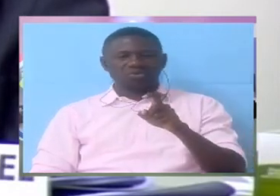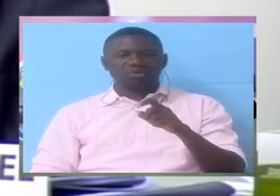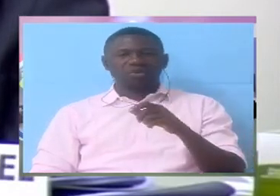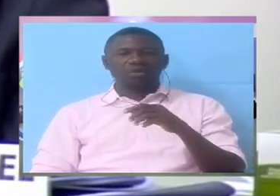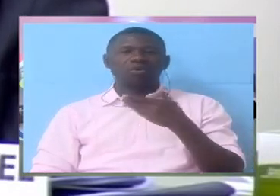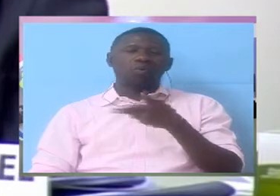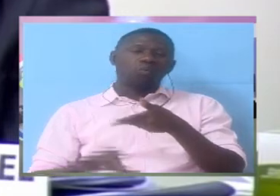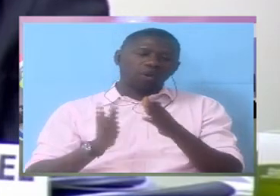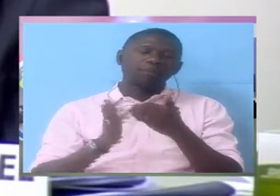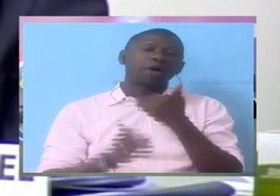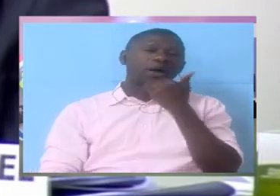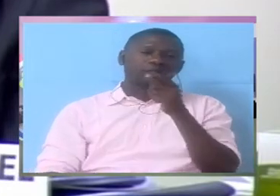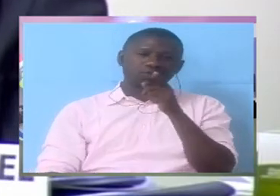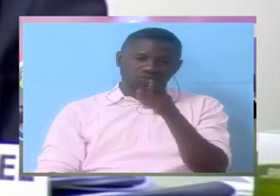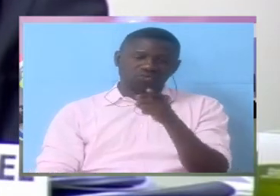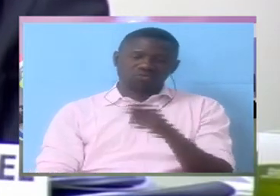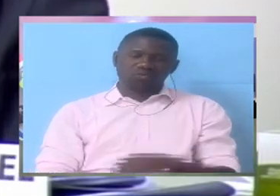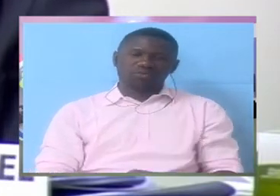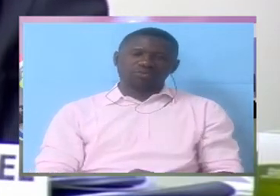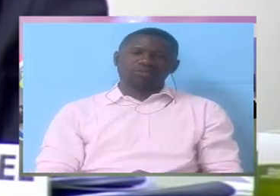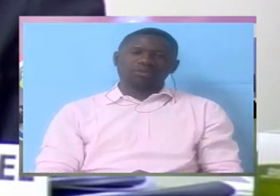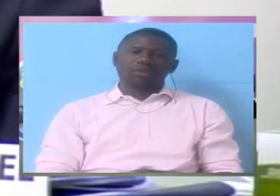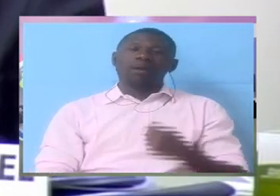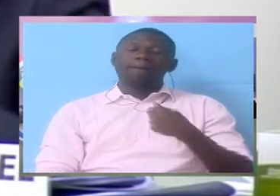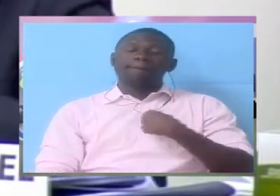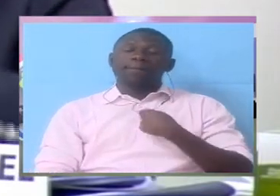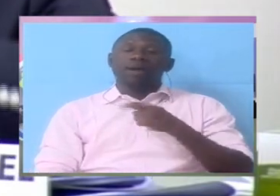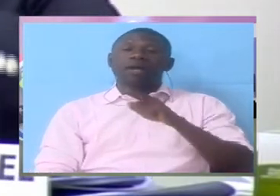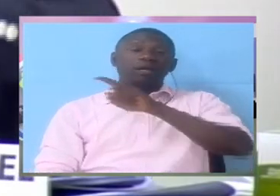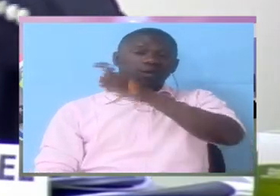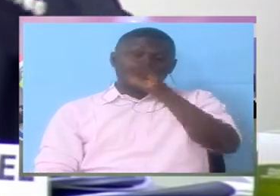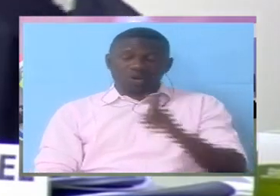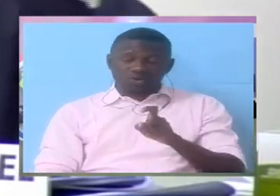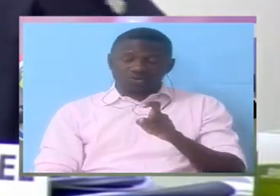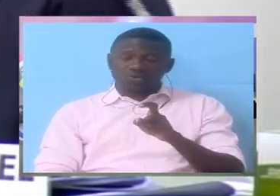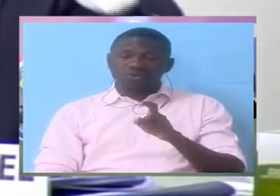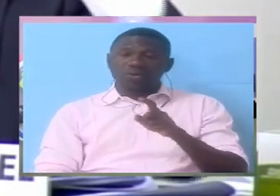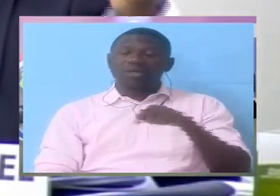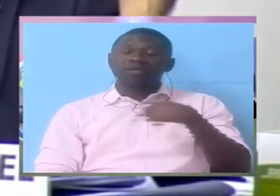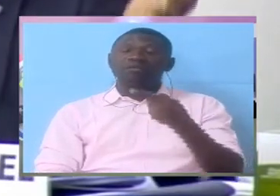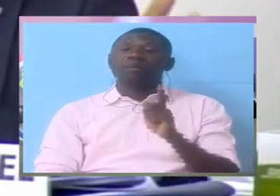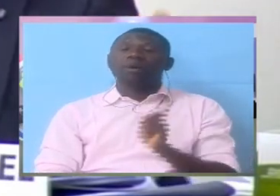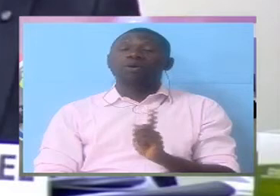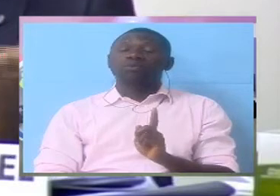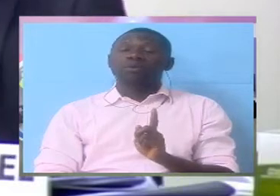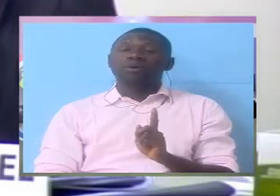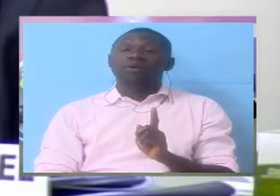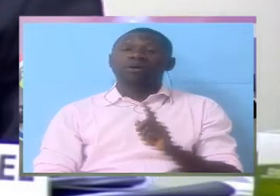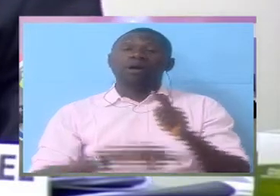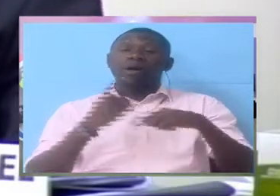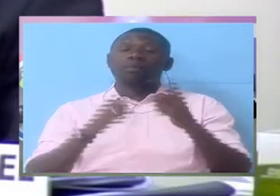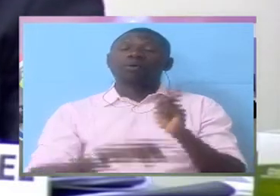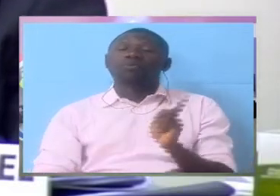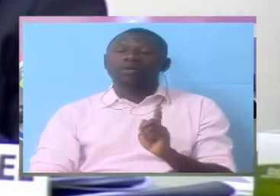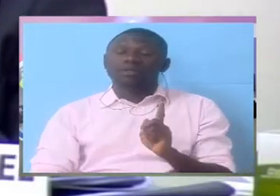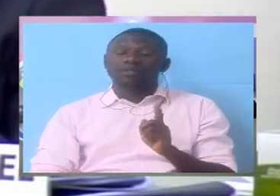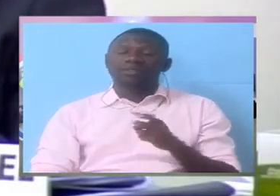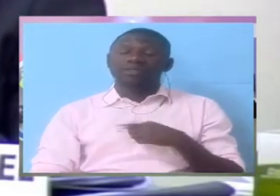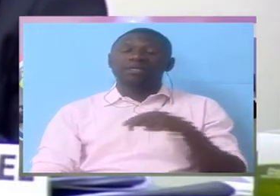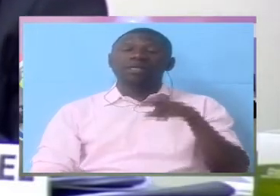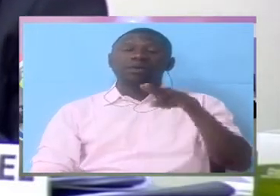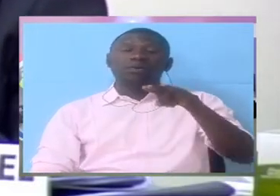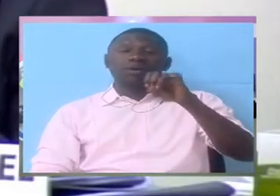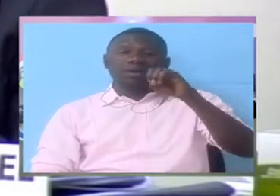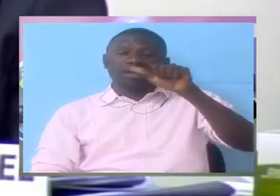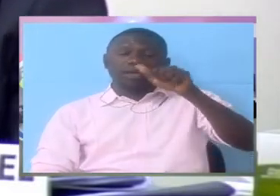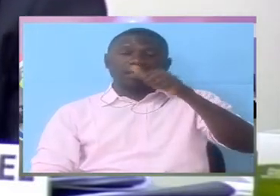nyi imole fanam fa. My question nanyi ninkaro mendi is for operational activities of the NIA. Walam NIA la